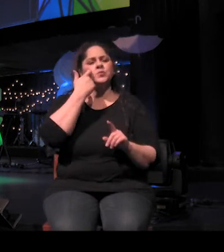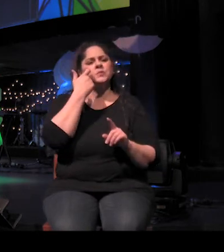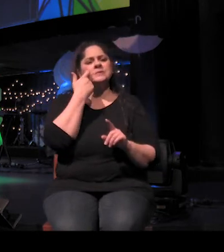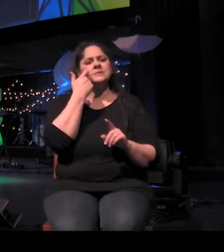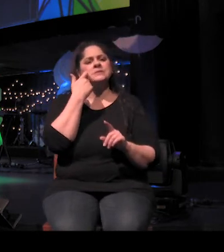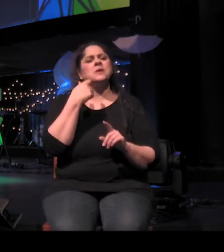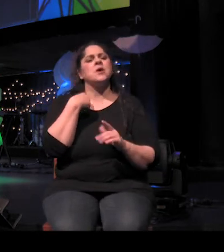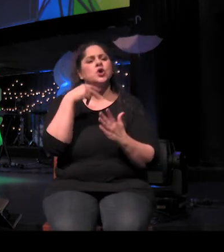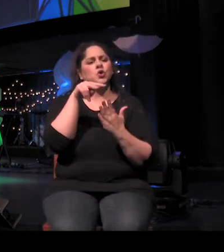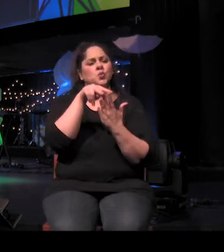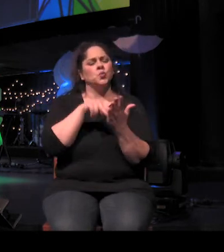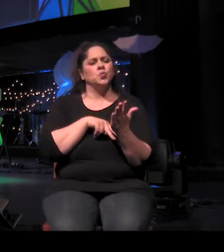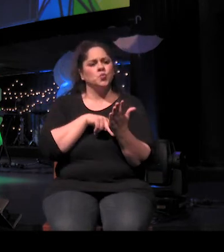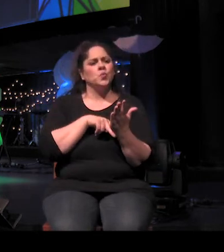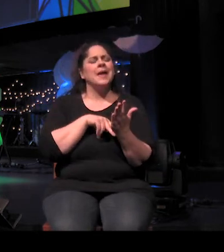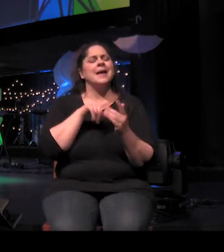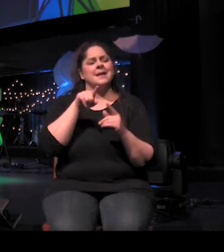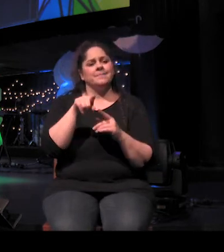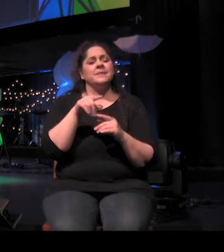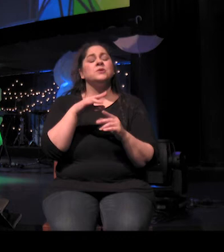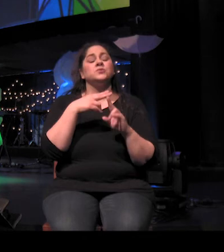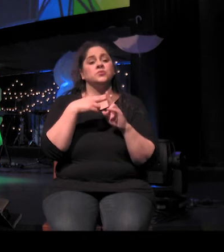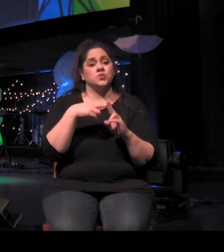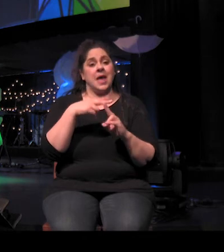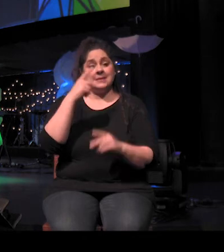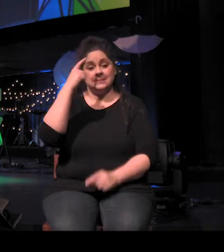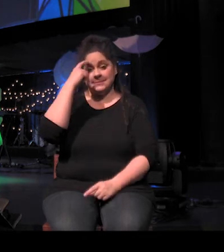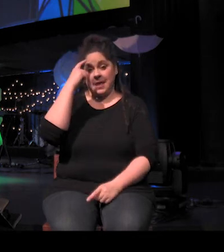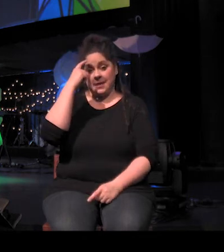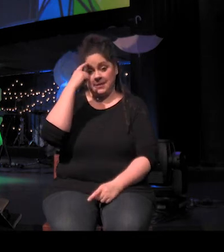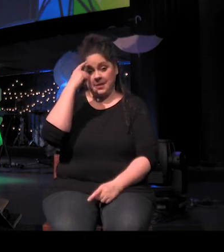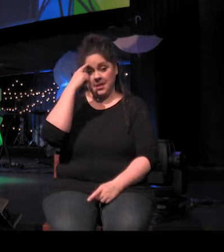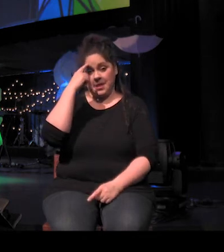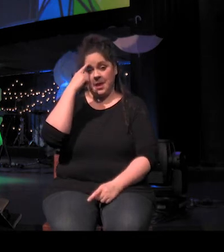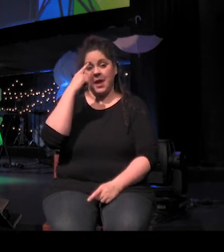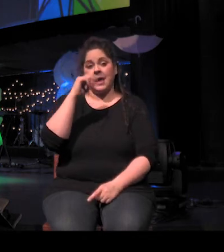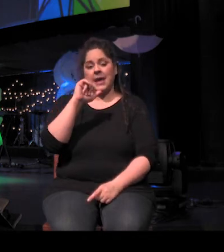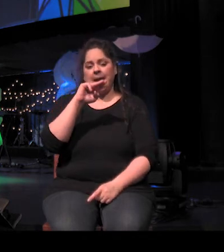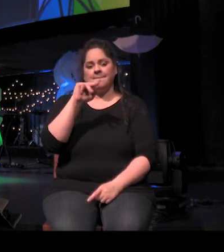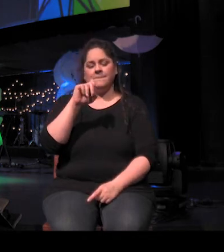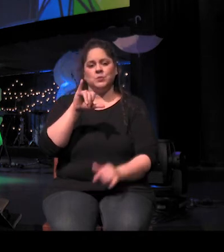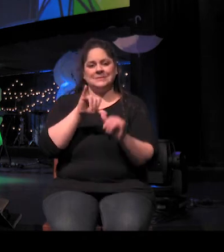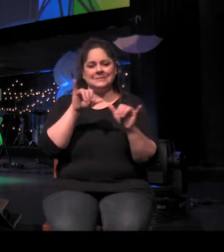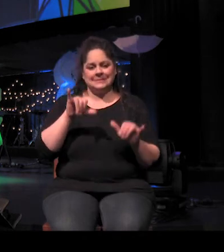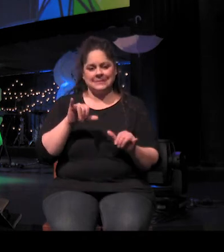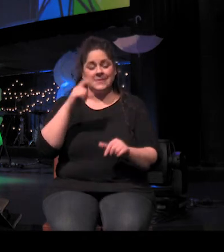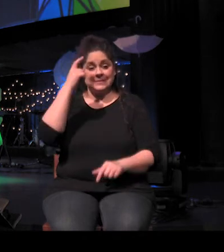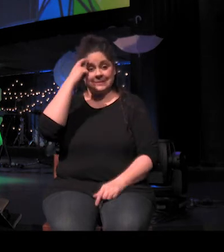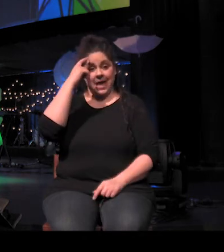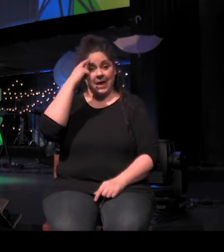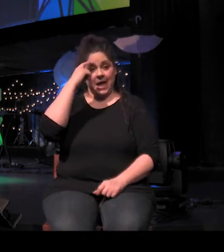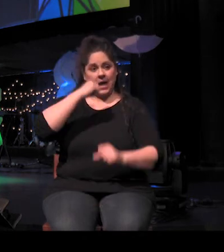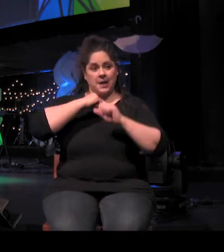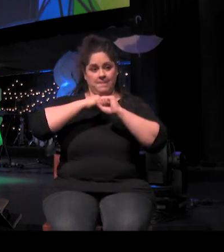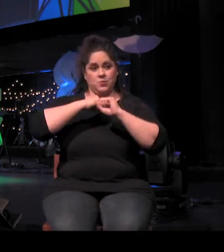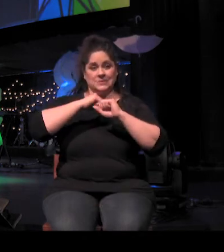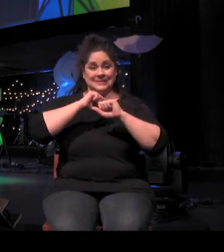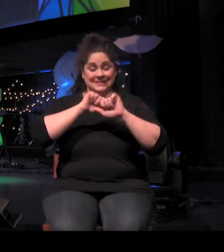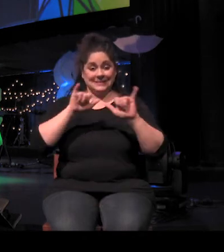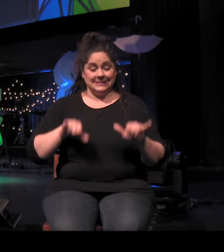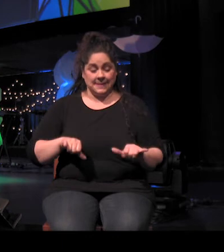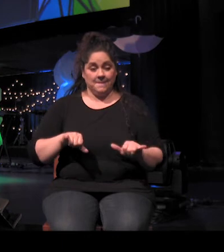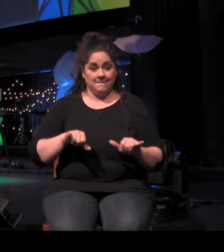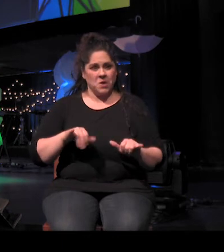I read about something called psychological immune system. You know, our bodies are amazing. God, we've been